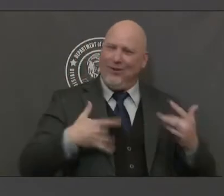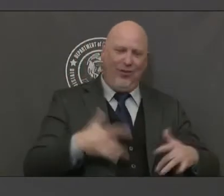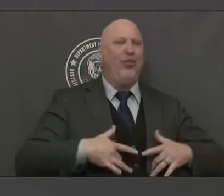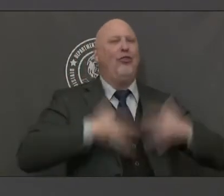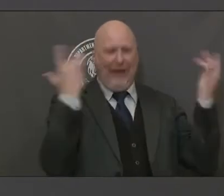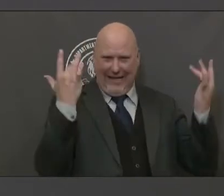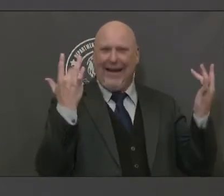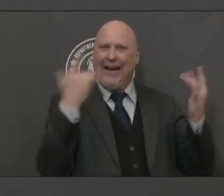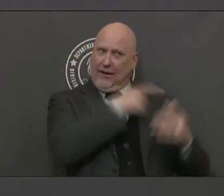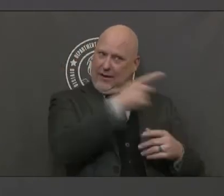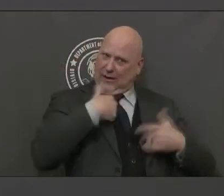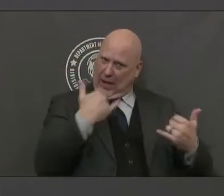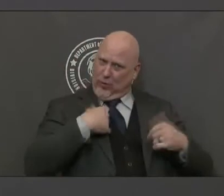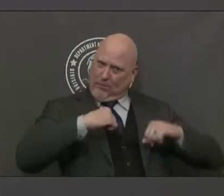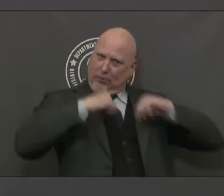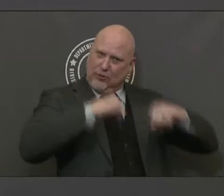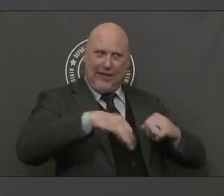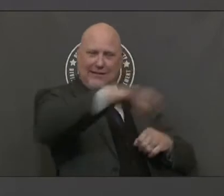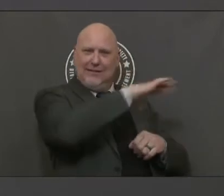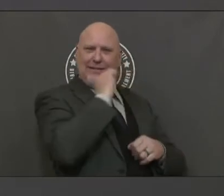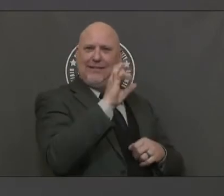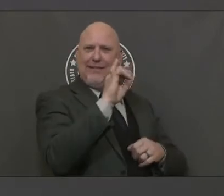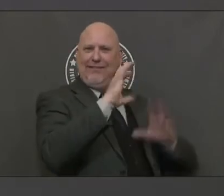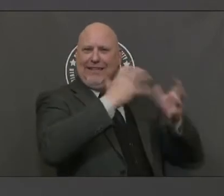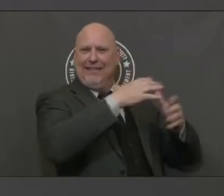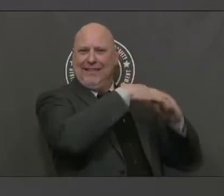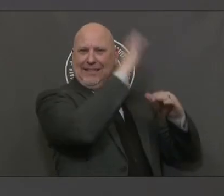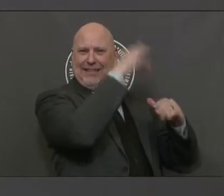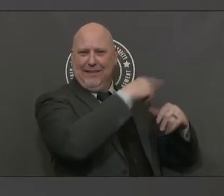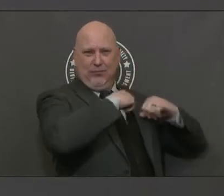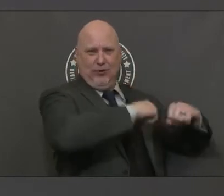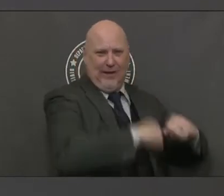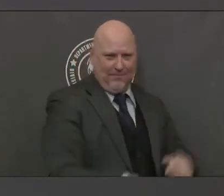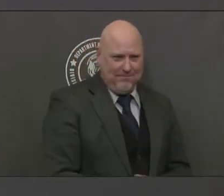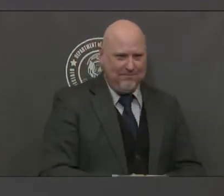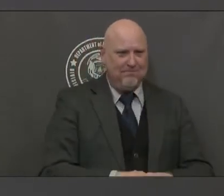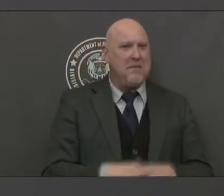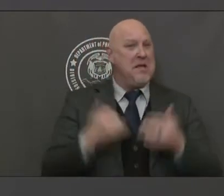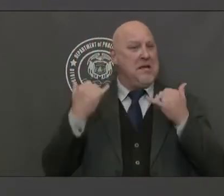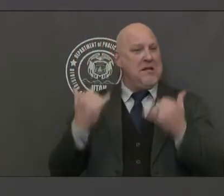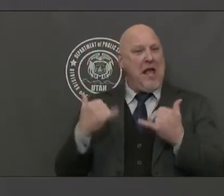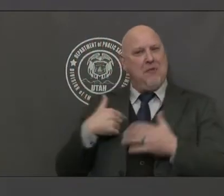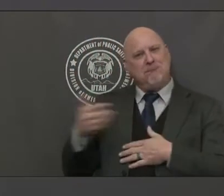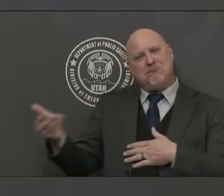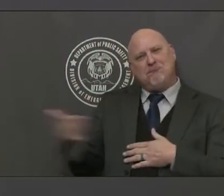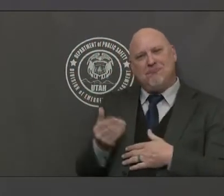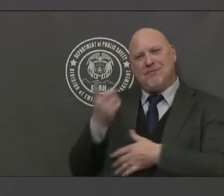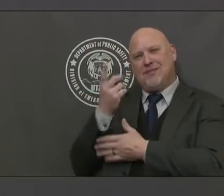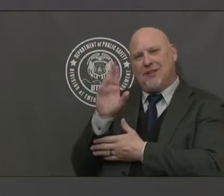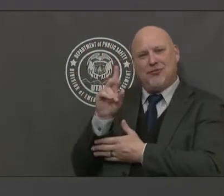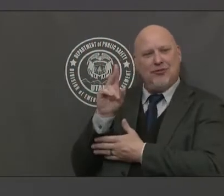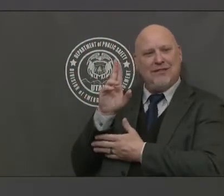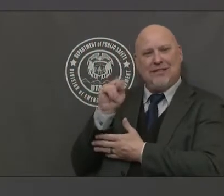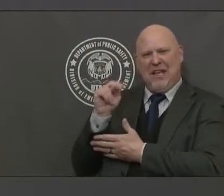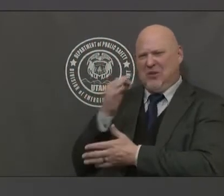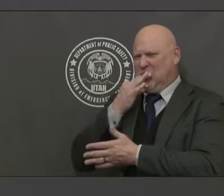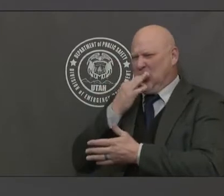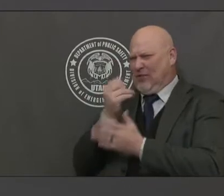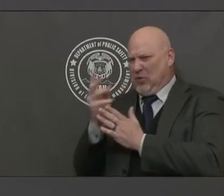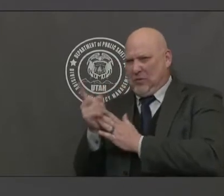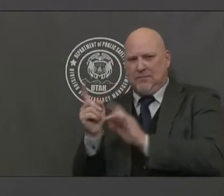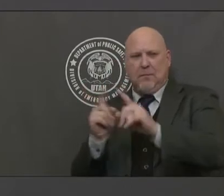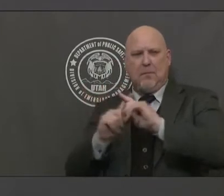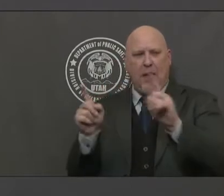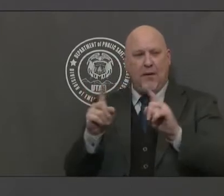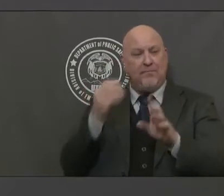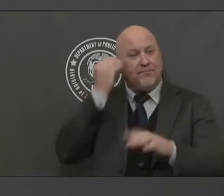So I'm going to turn it over to Dr. Dunn here. 80% of Utahns, this was some great news, 80% of